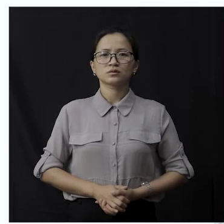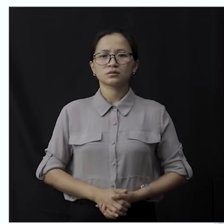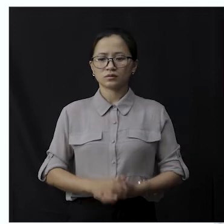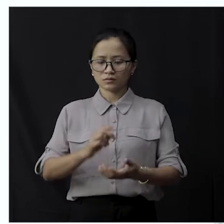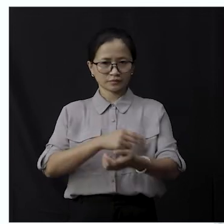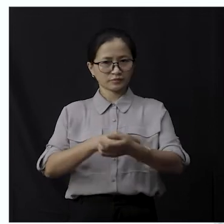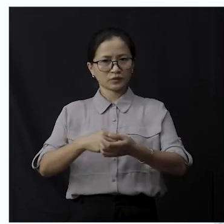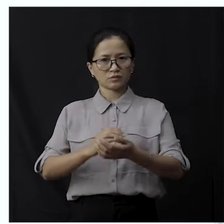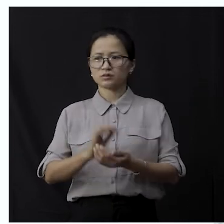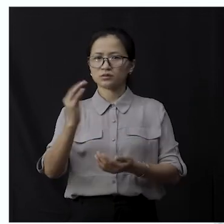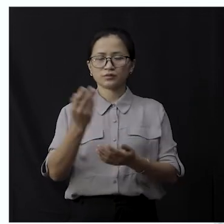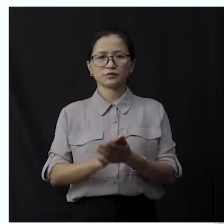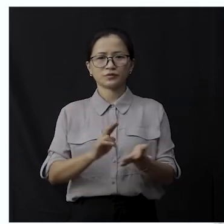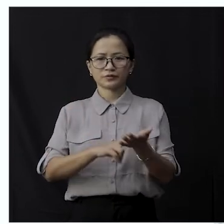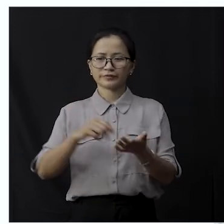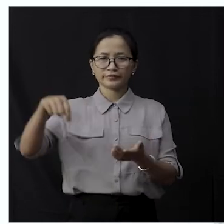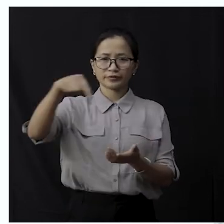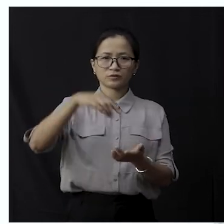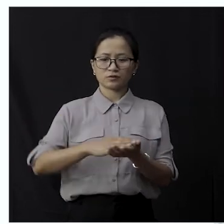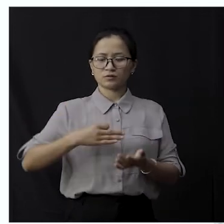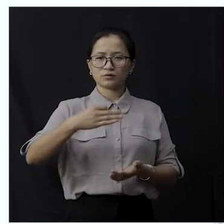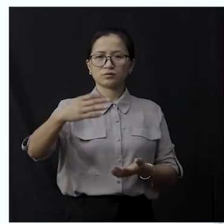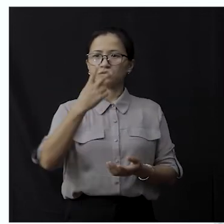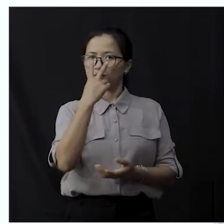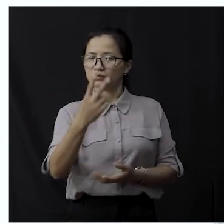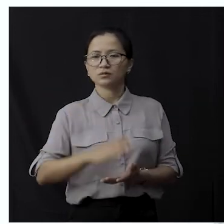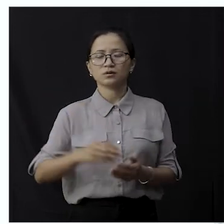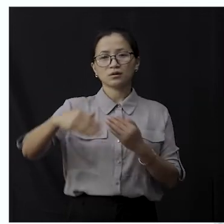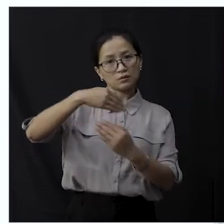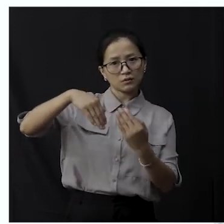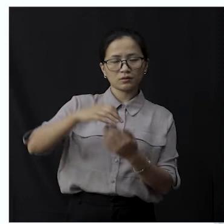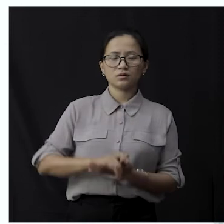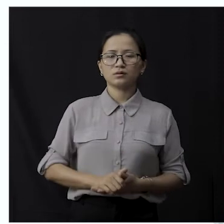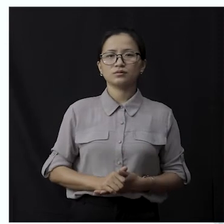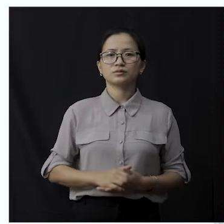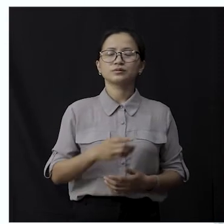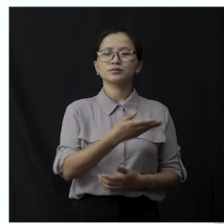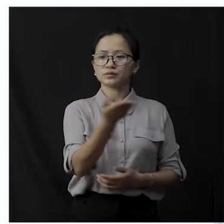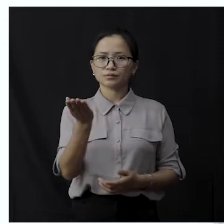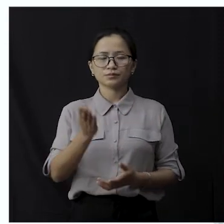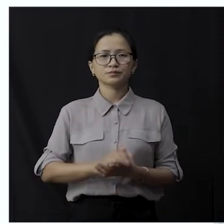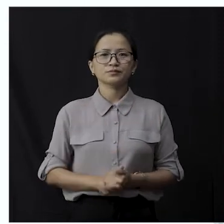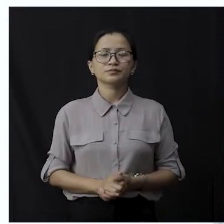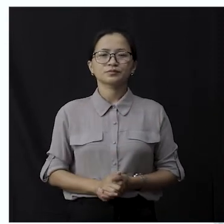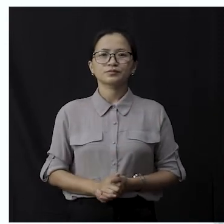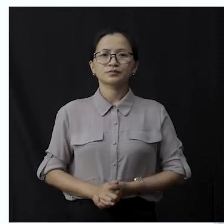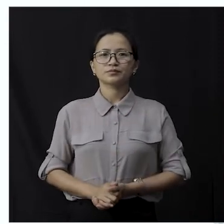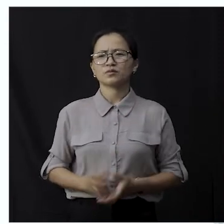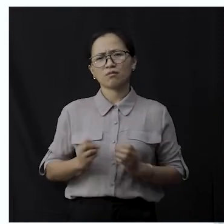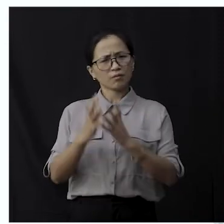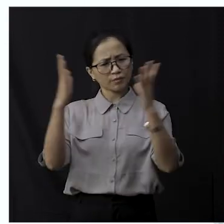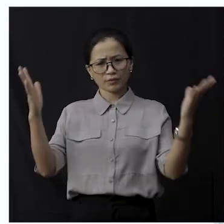name some of the natural features you see around you. So students, we have